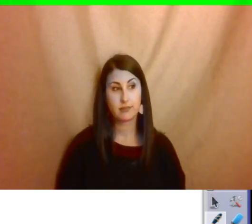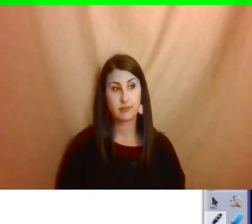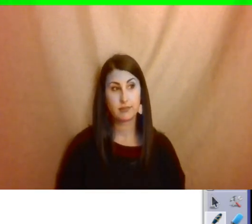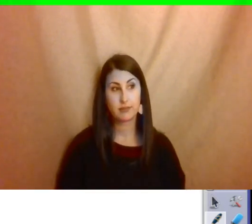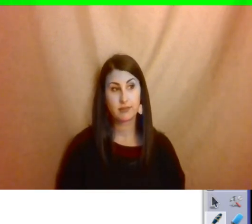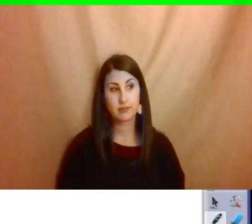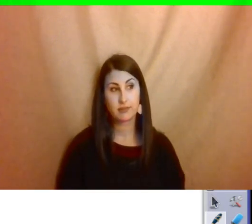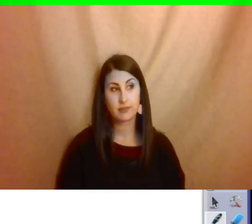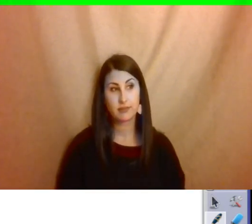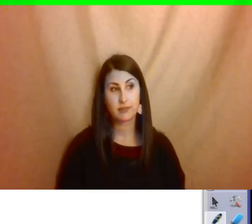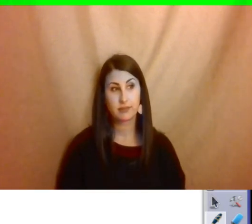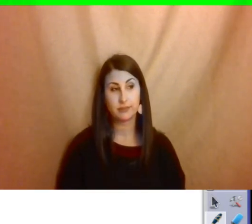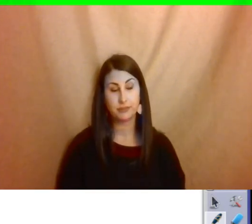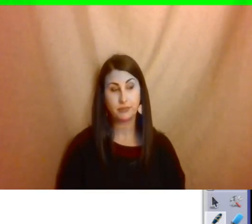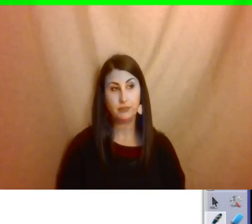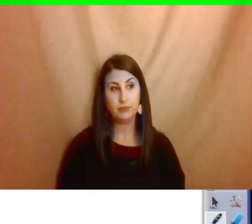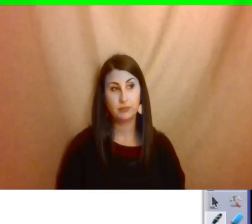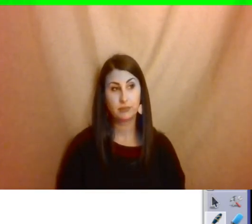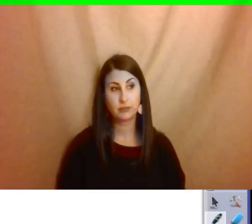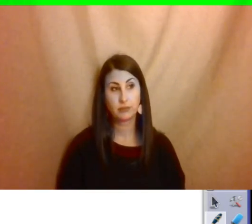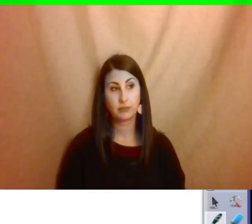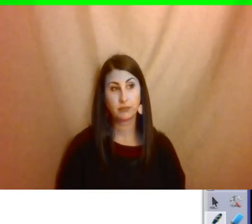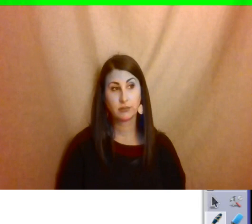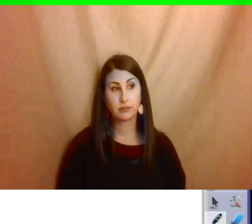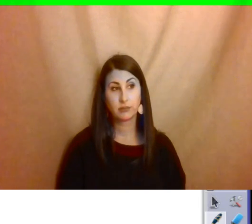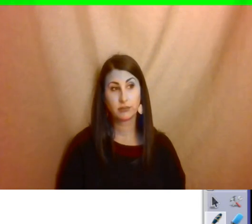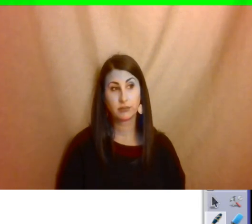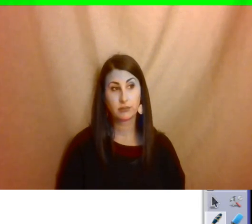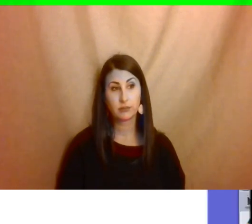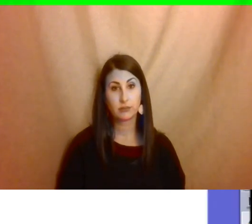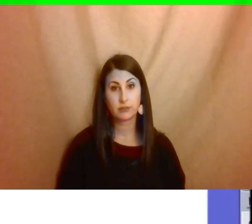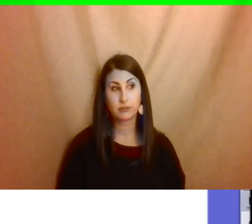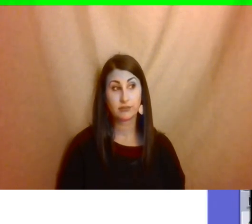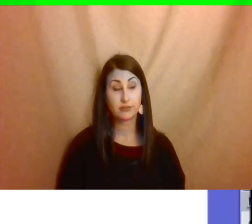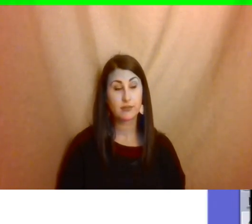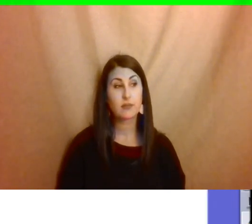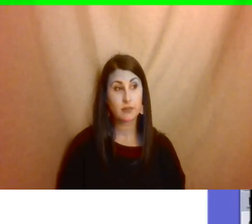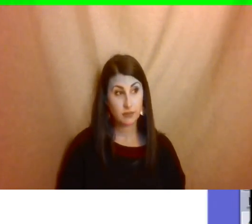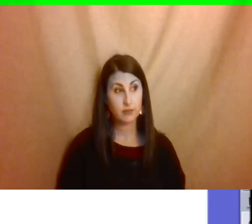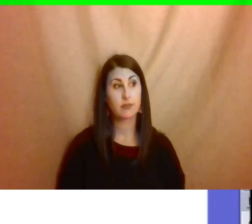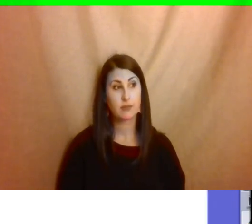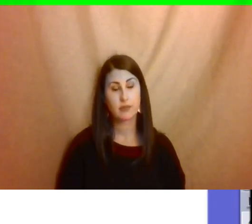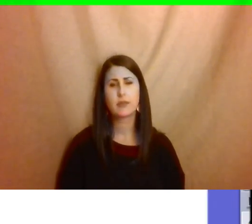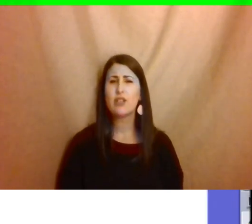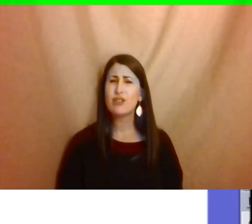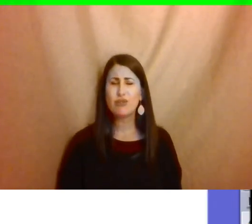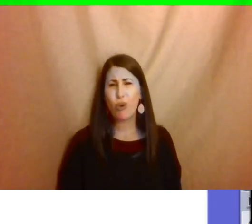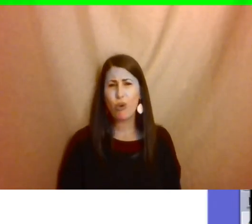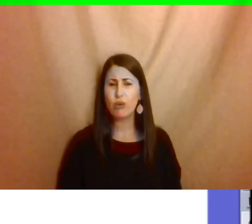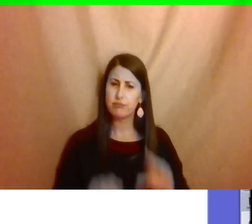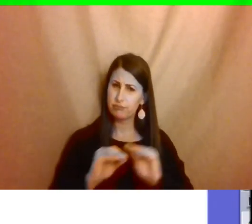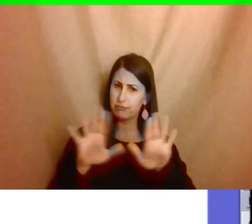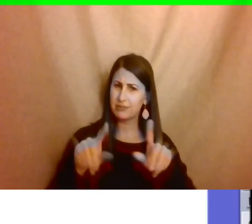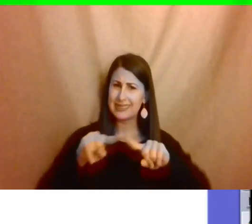All right, so again, what is the difference? All right, what is the difference between a prism and